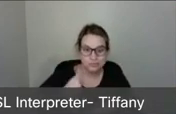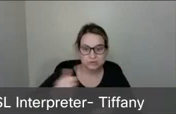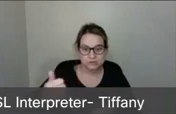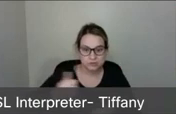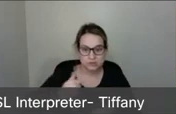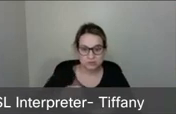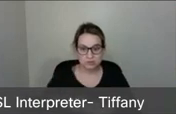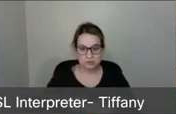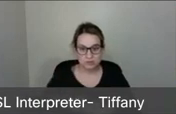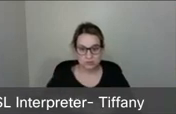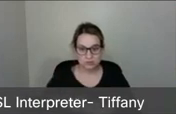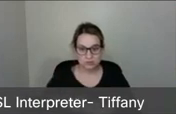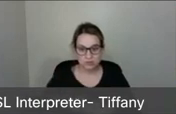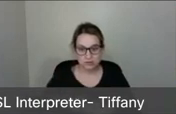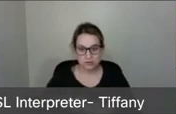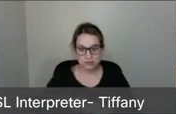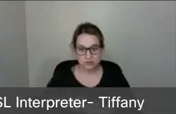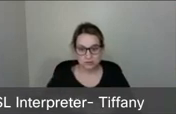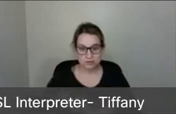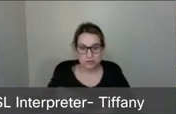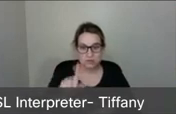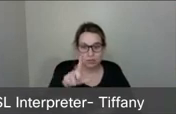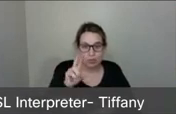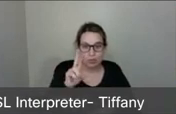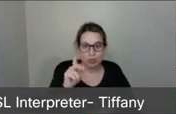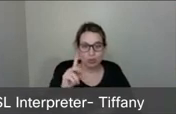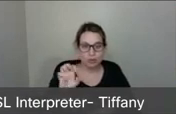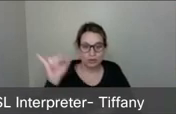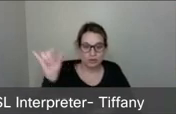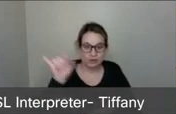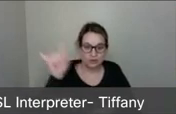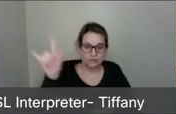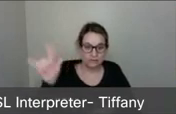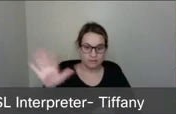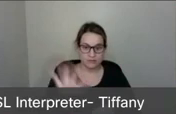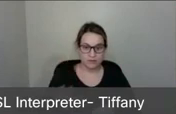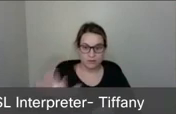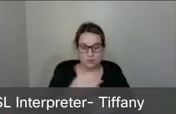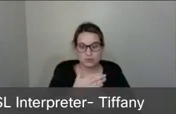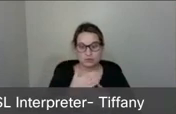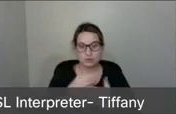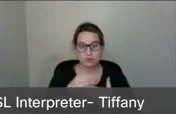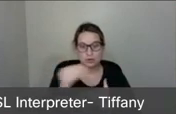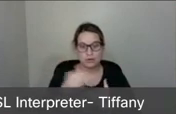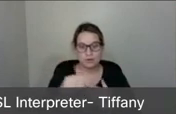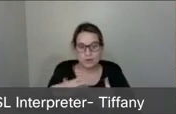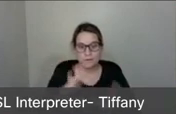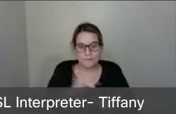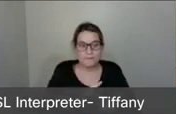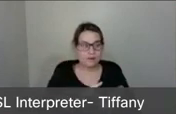well as issues pertaining to Luke Air Force Base. We share shopping, medical